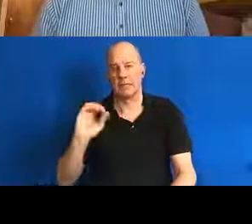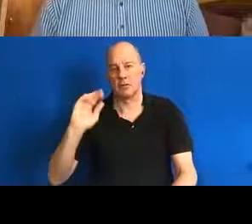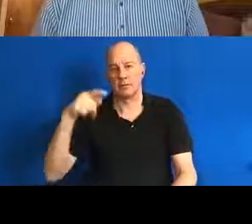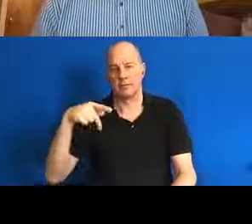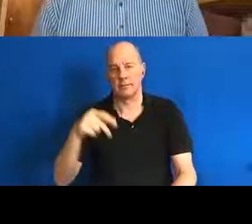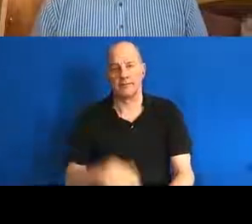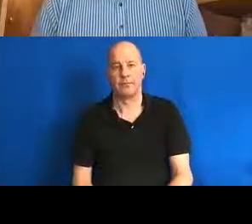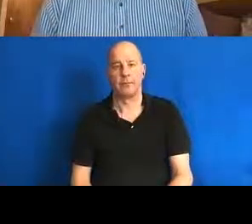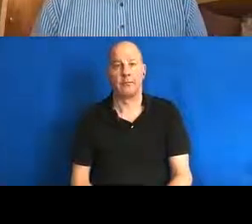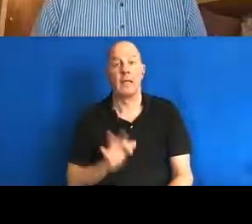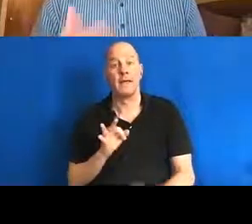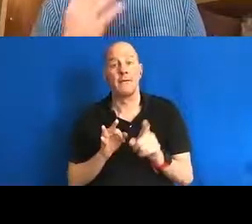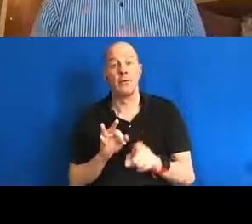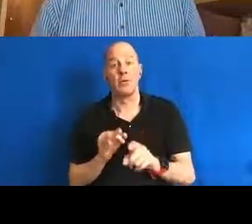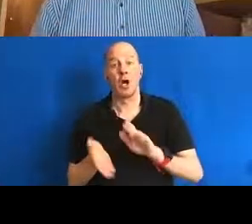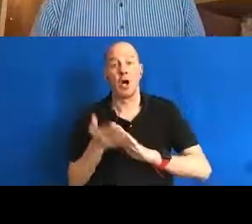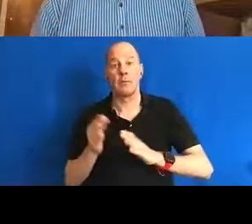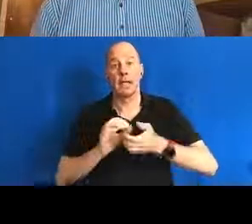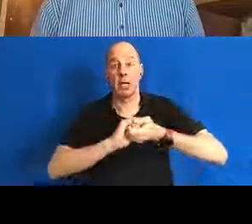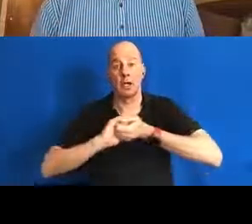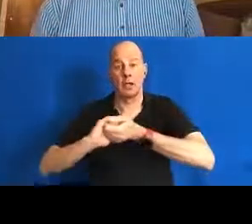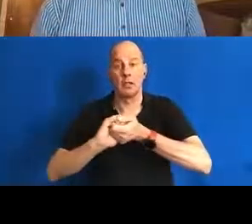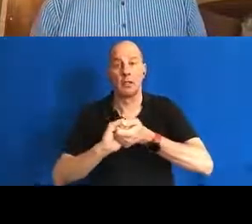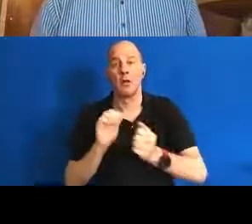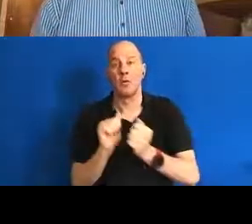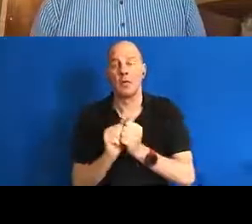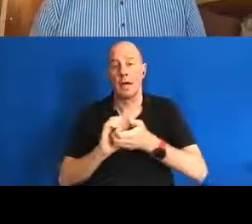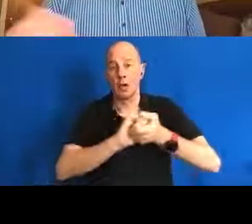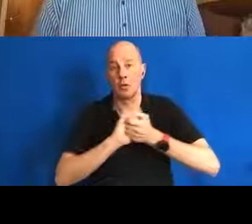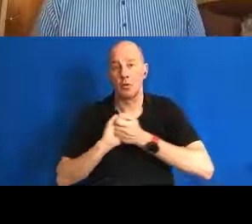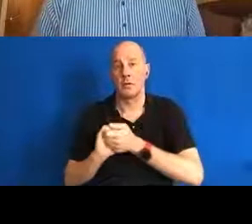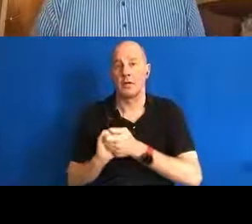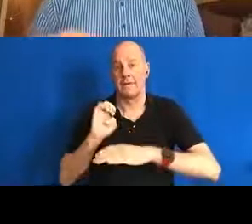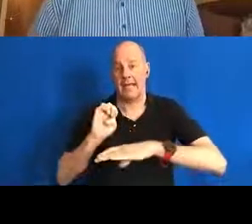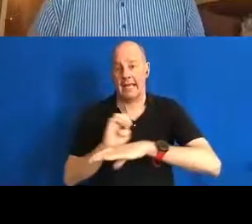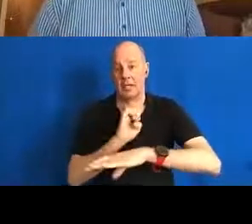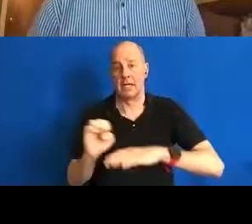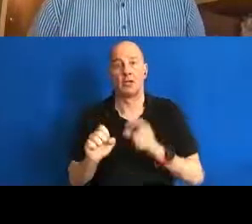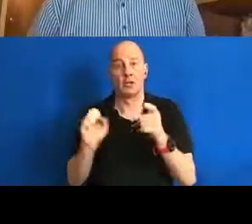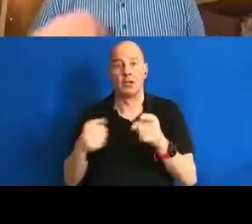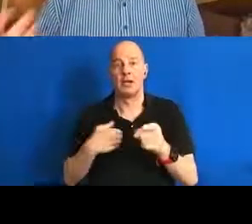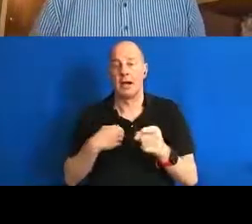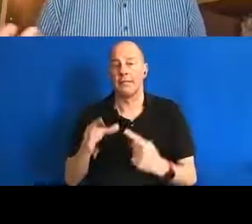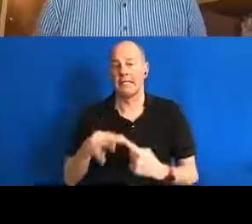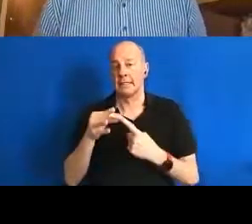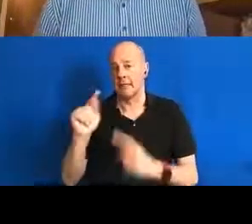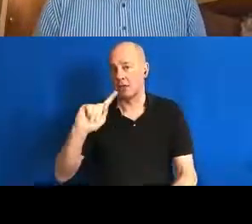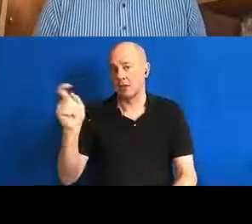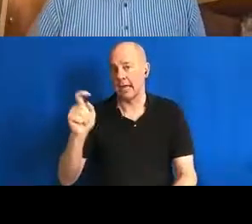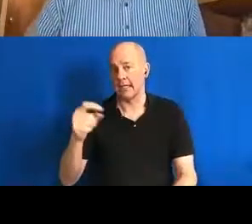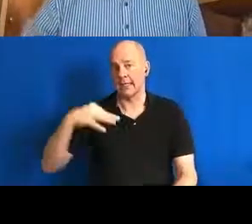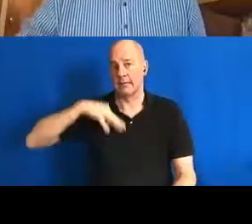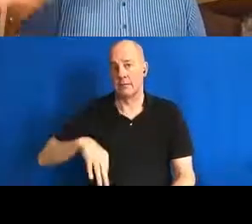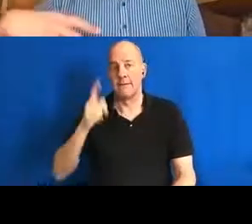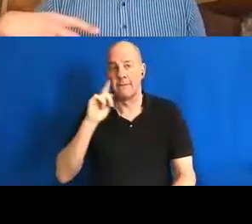operating cooperatively in a cooperative enterprise, that you can get a special tax benefit for operating cooperatively.